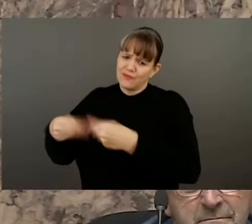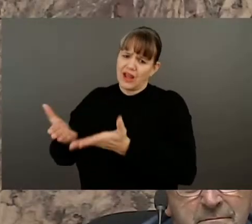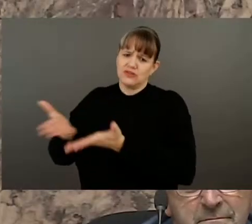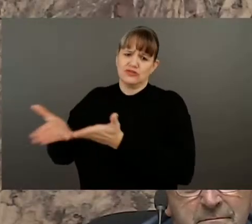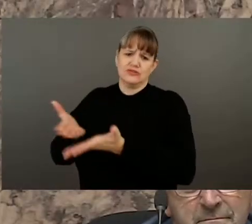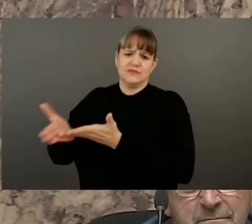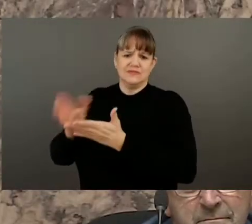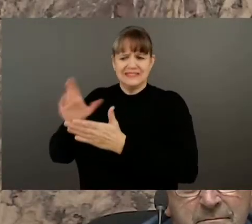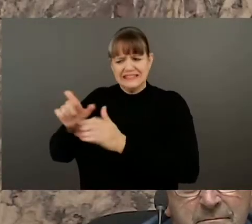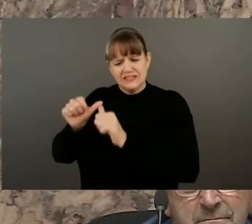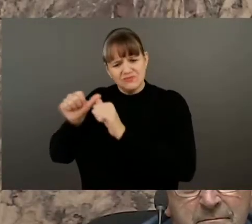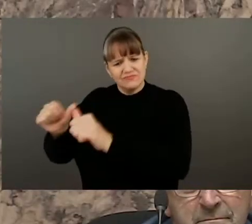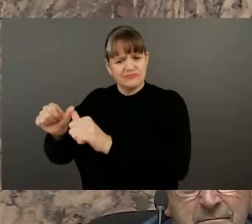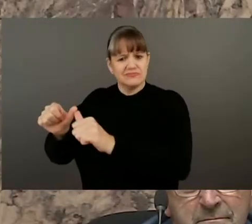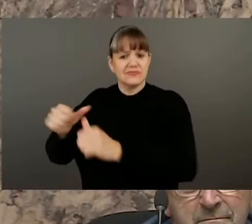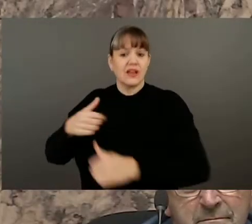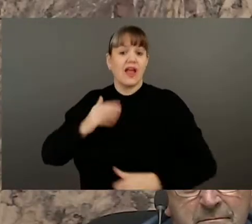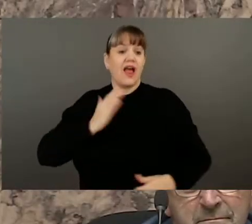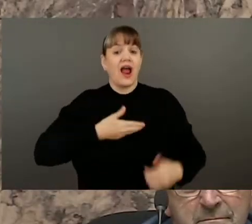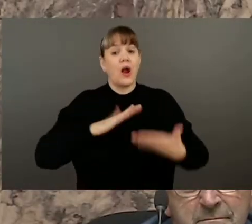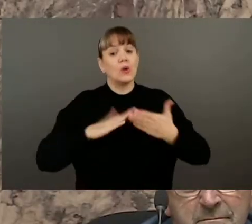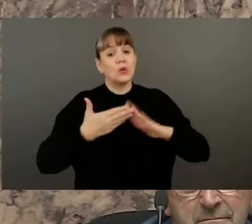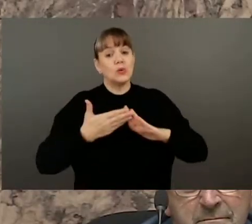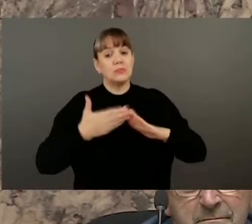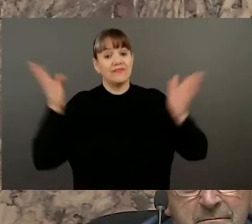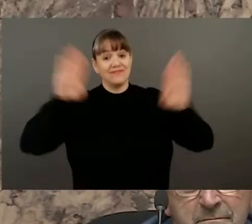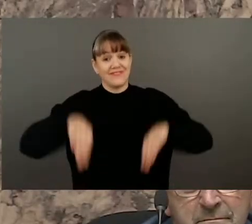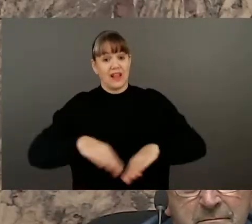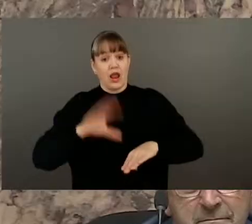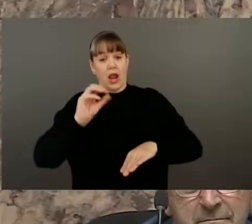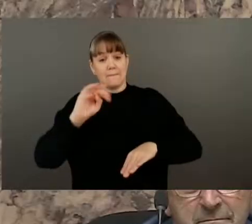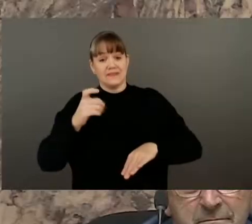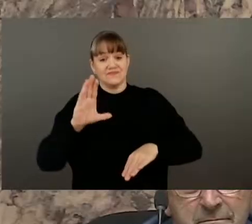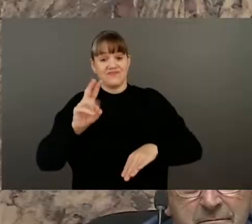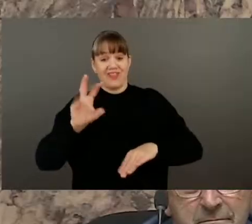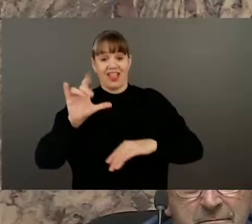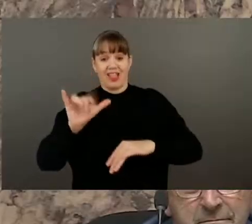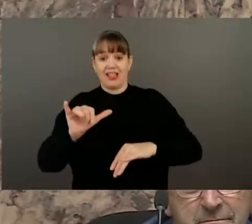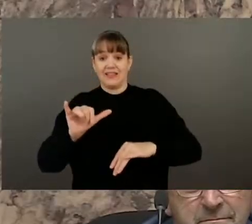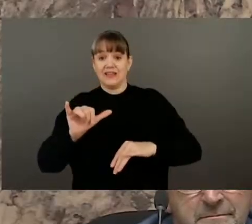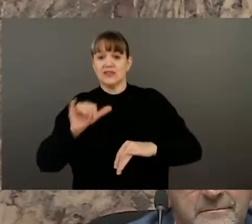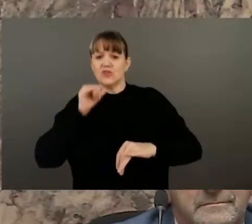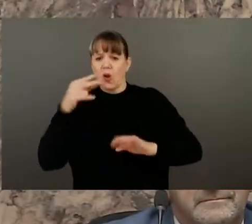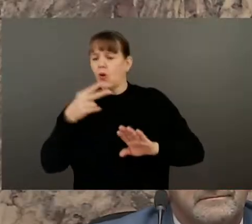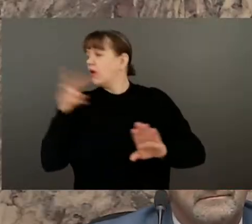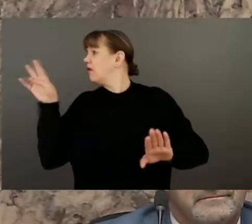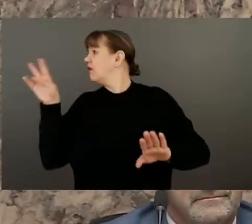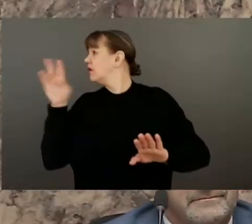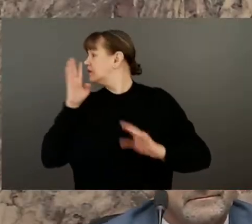don't walk away from one another, not at the beginning, and certainly not at the end.